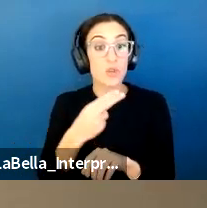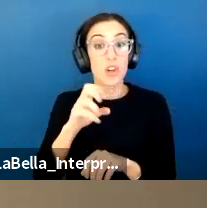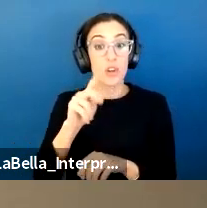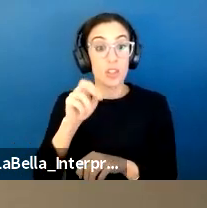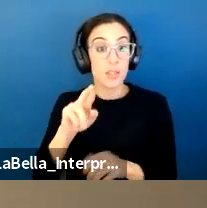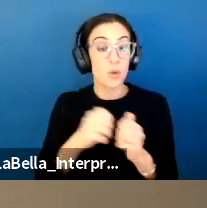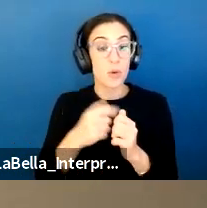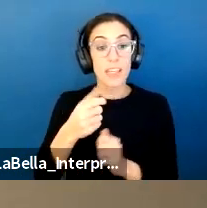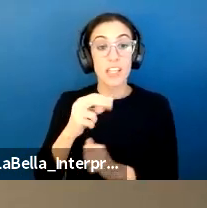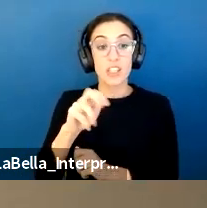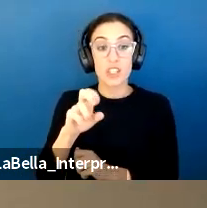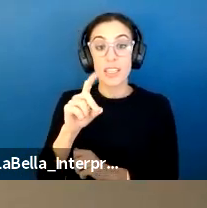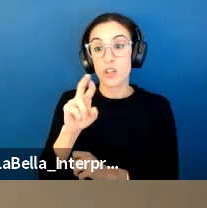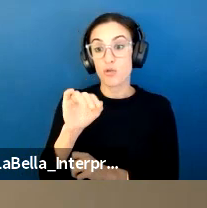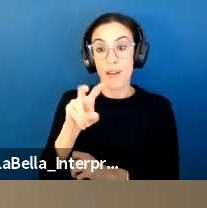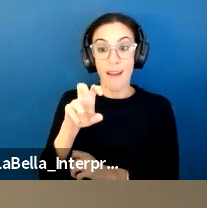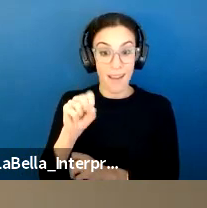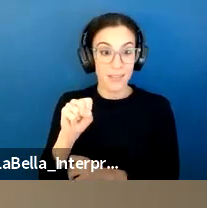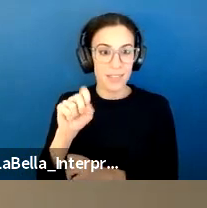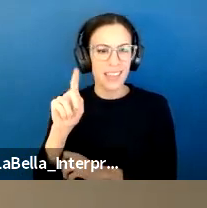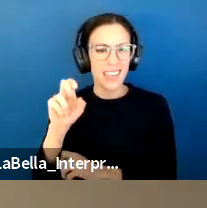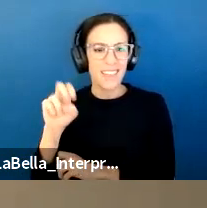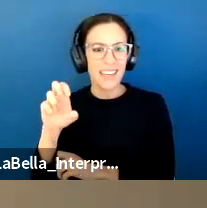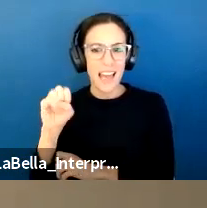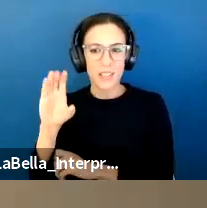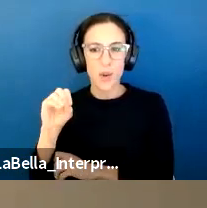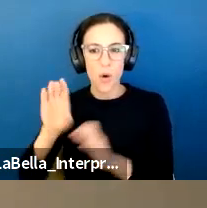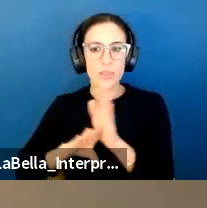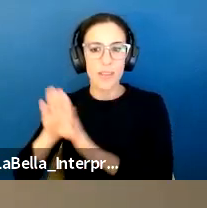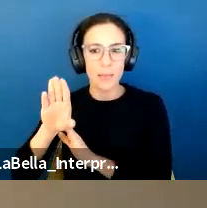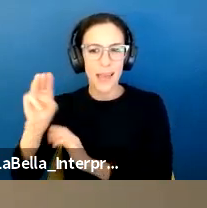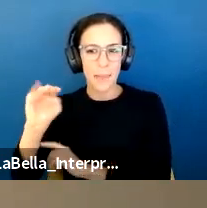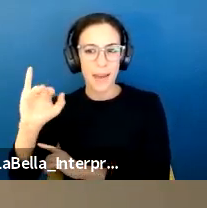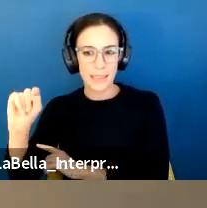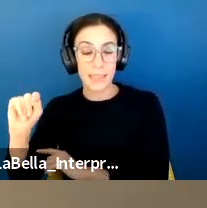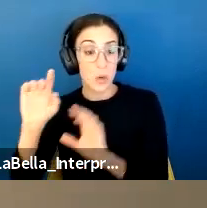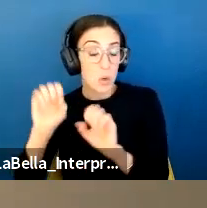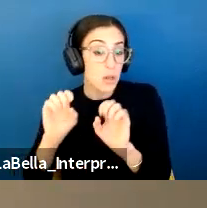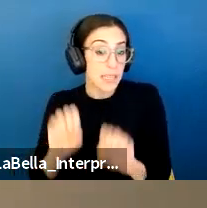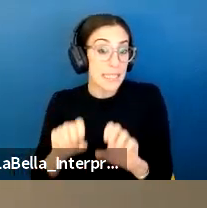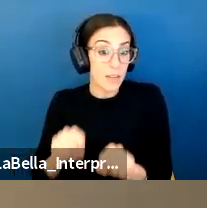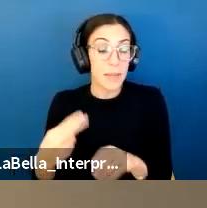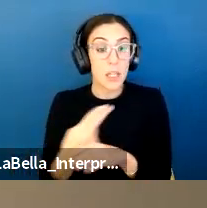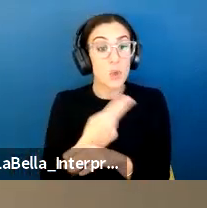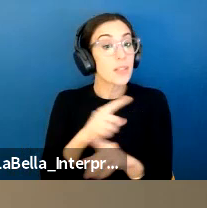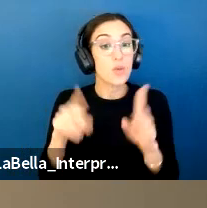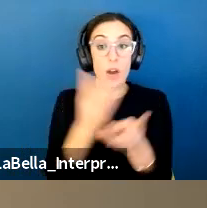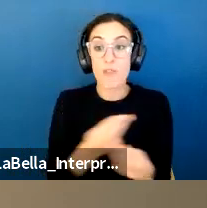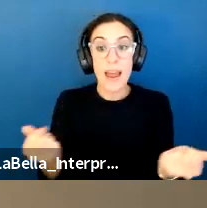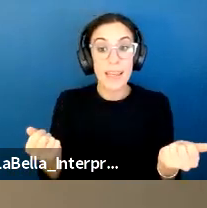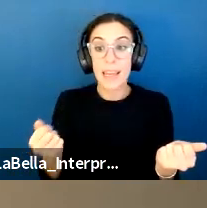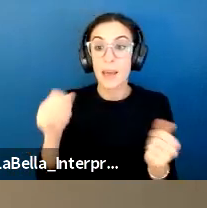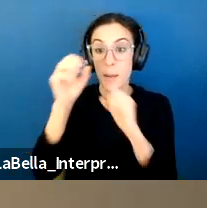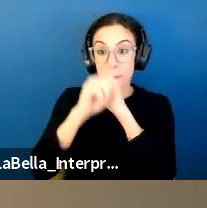by Kevin Esvelt at MIT, and conceivably could use it to eradicate mosquitoes. There's